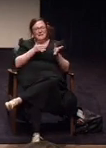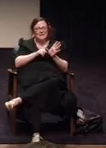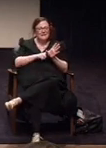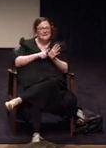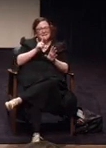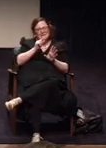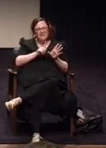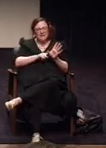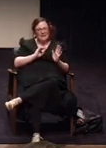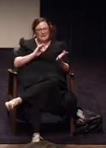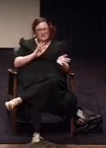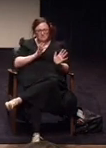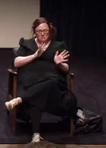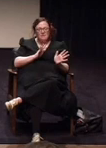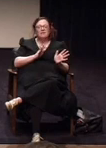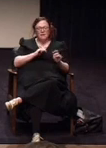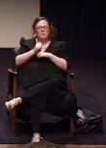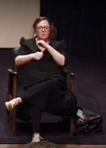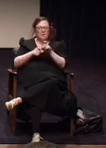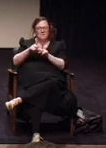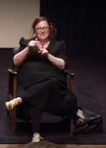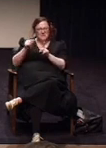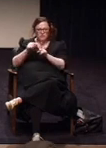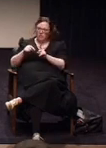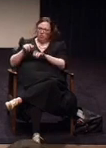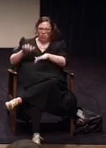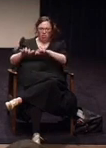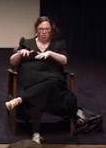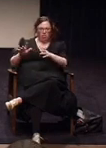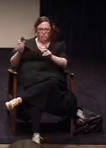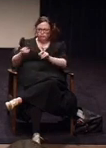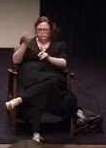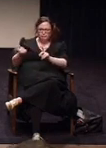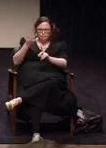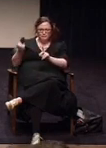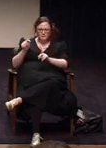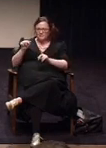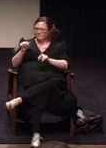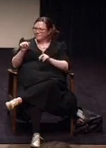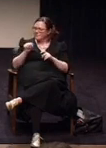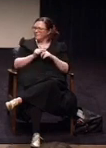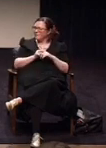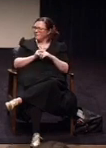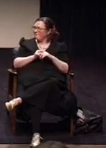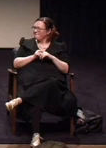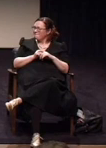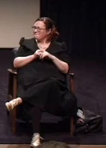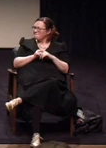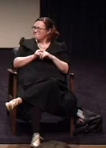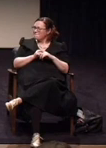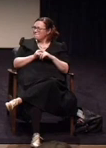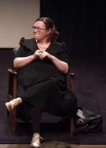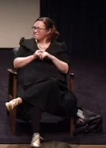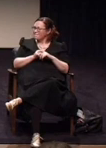like that, before switching to digitization instead. And we developed it. This is an SOS